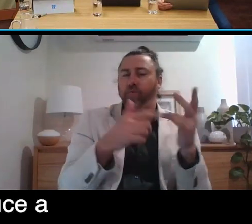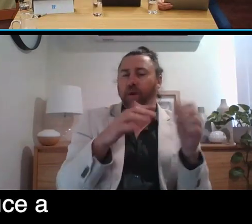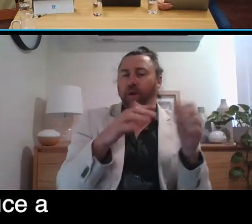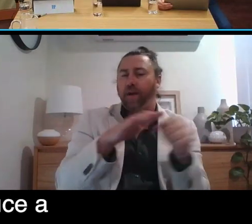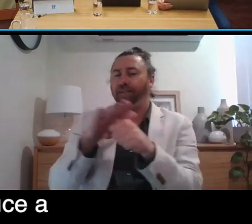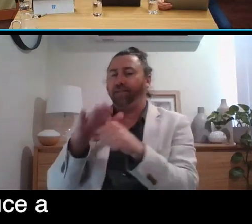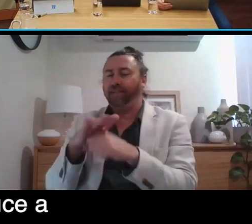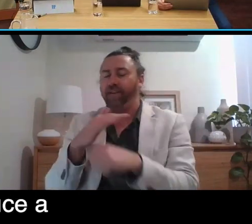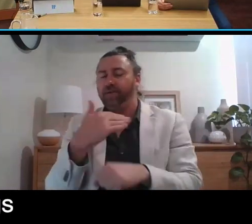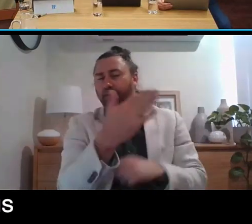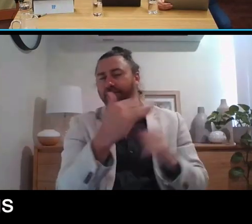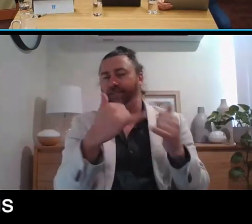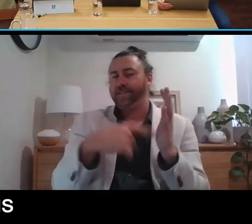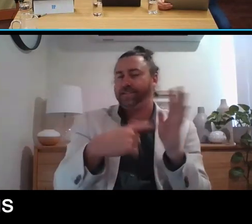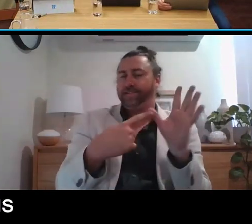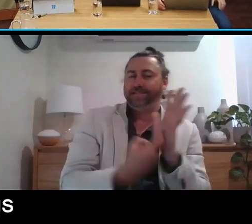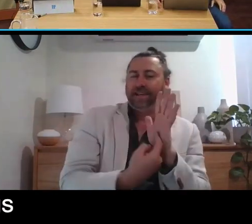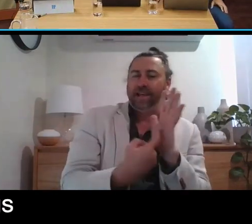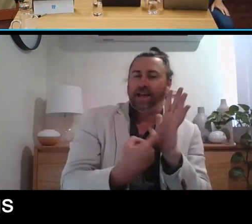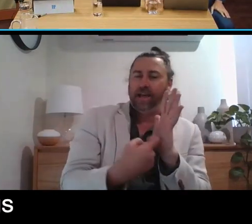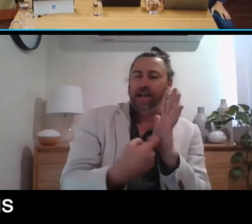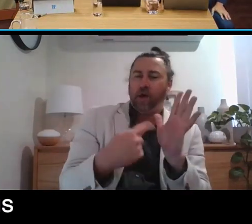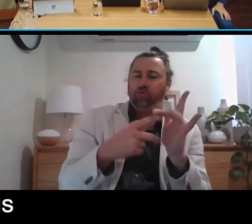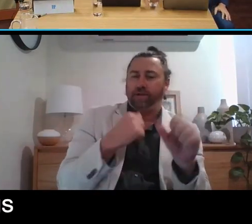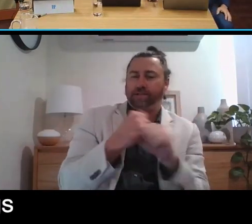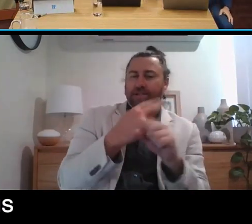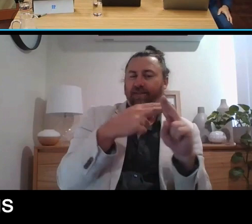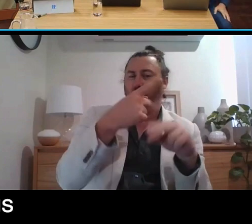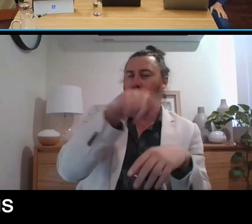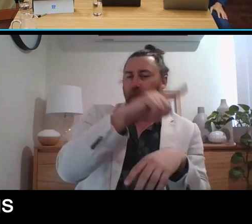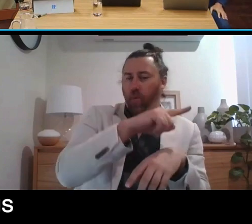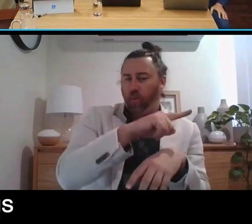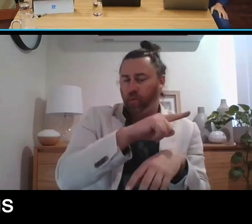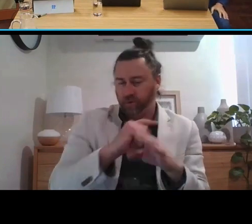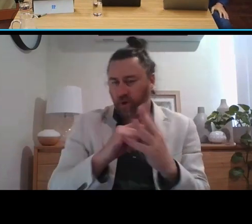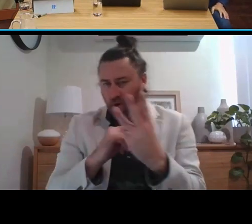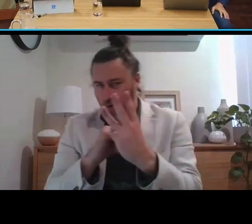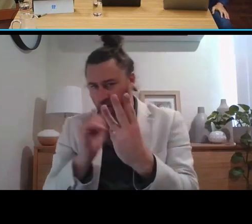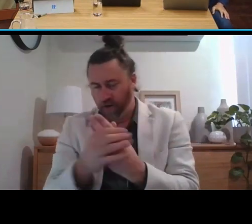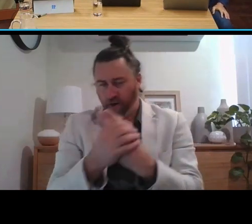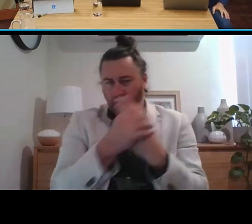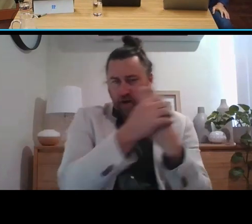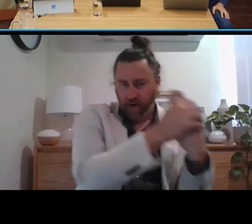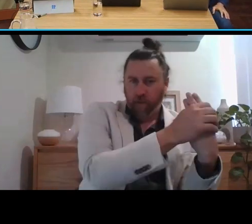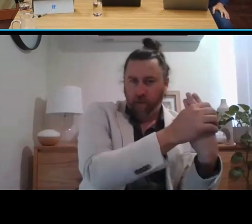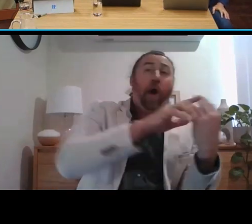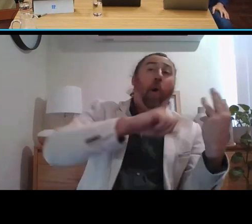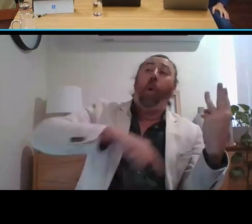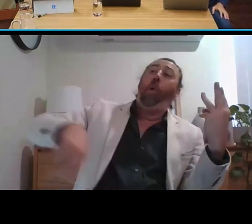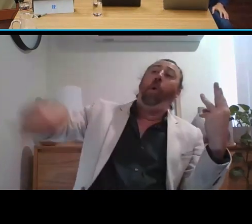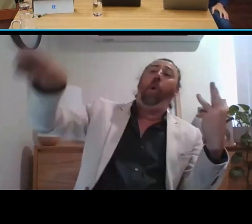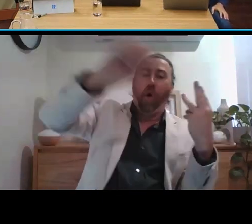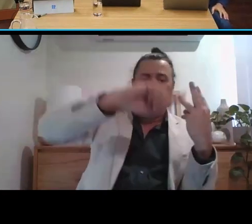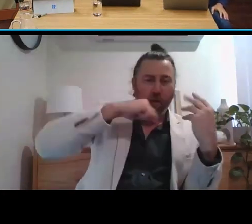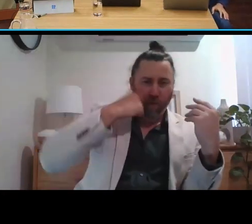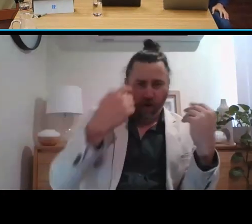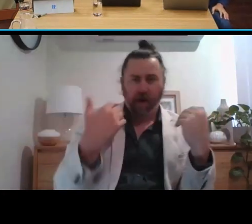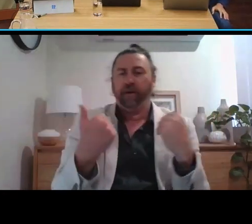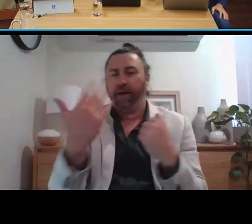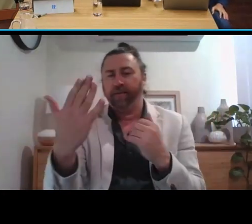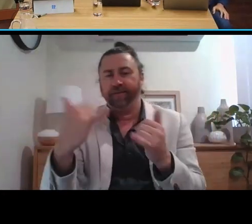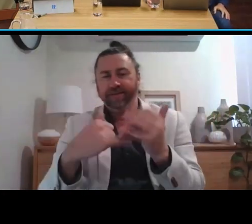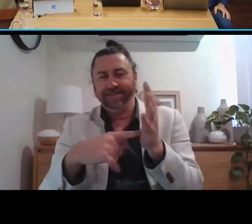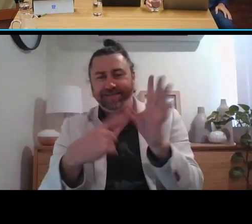of data that feed in to produce a star rating. So they will not have star ratings applied at this time. It will be residential aged